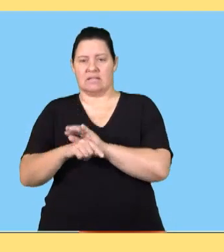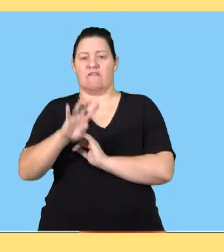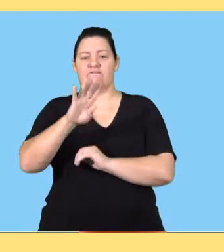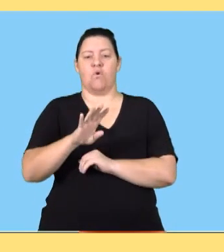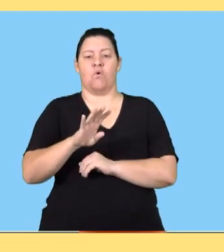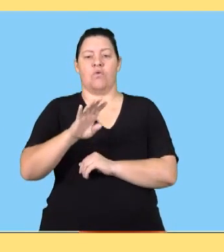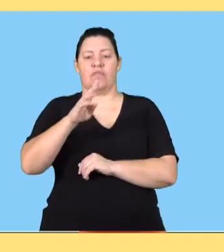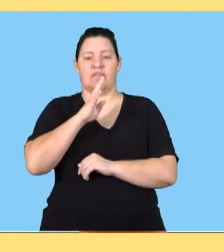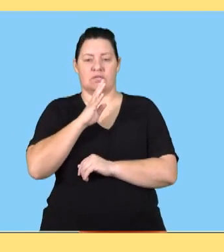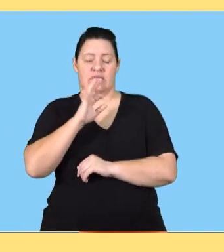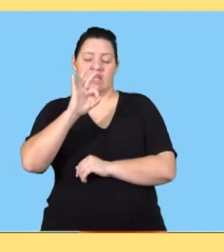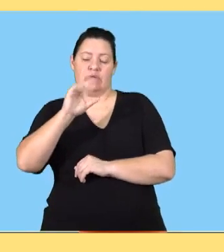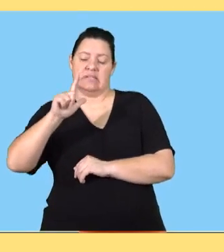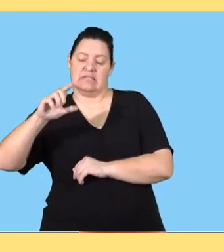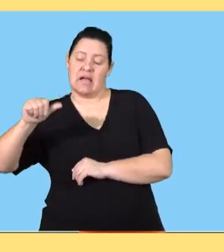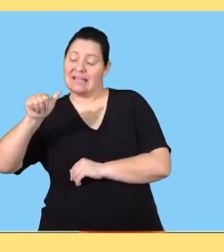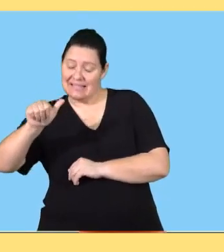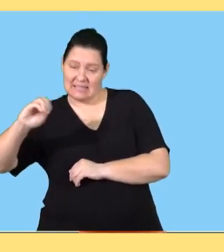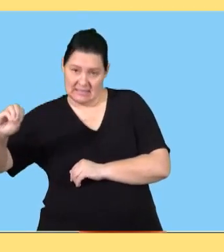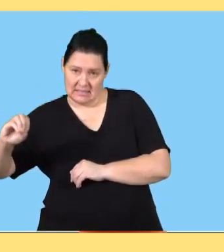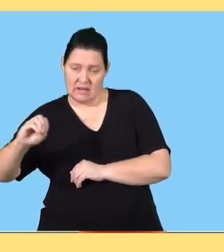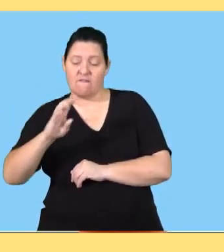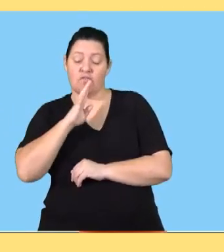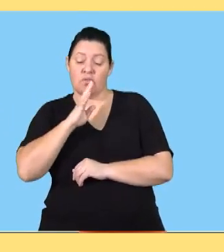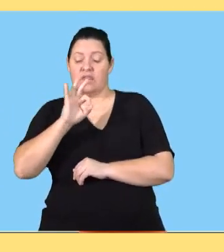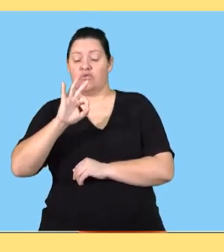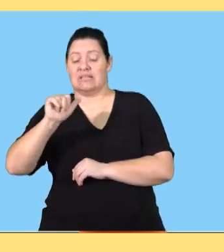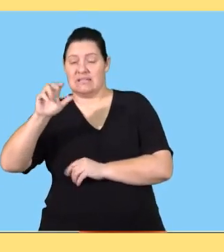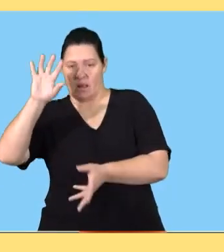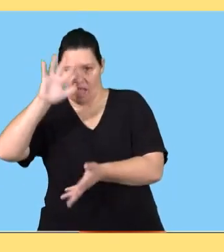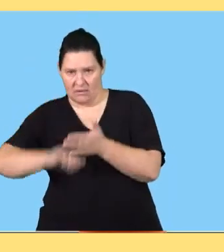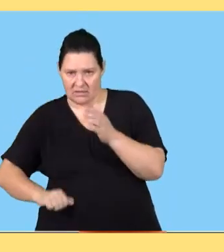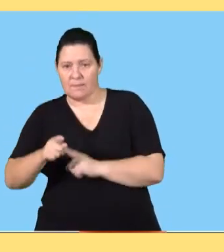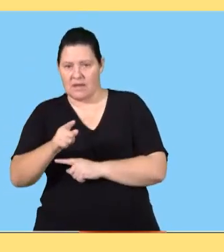the 4,360. And then you end up with your